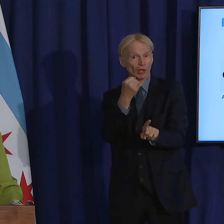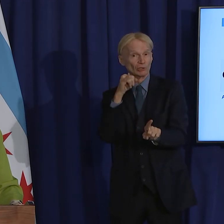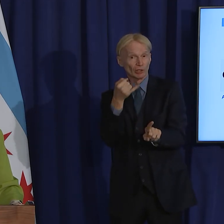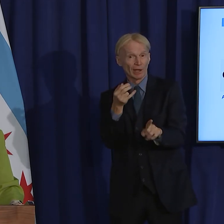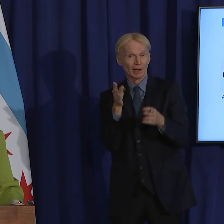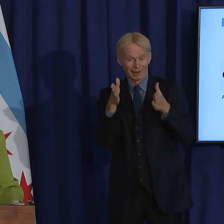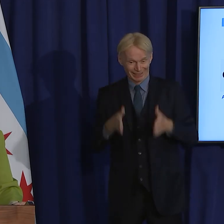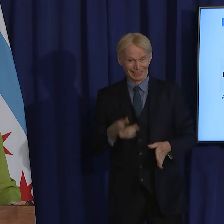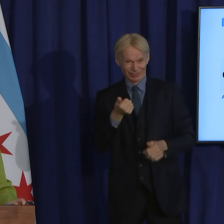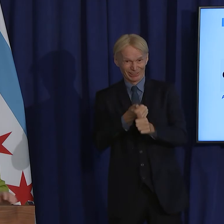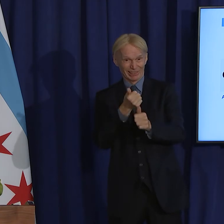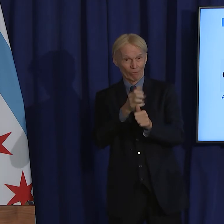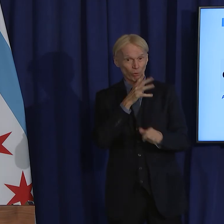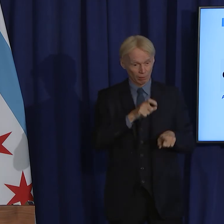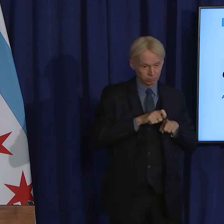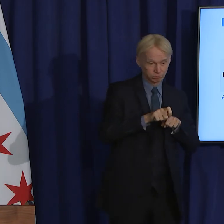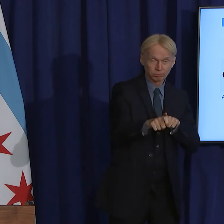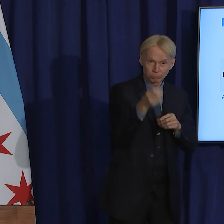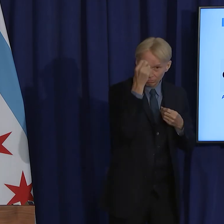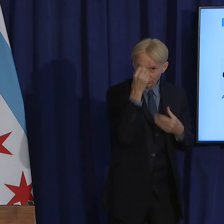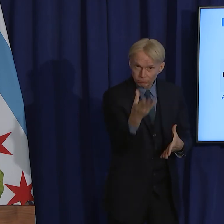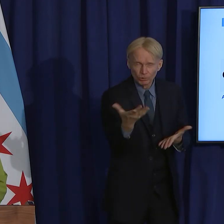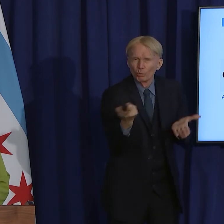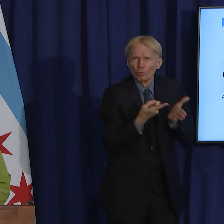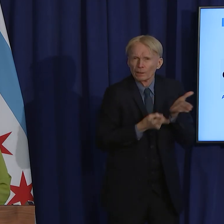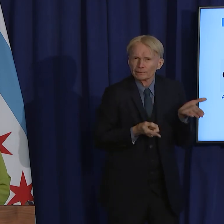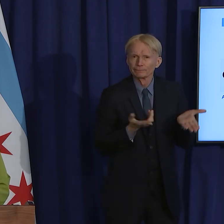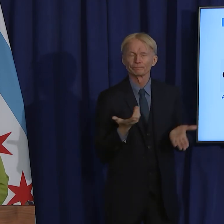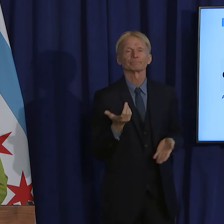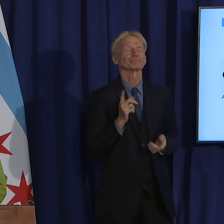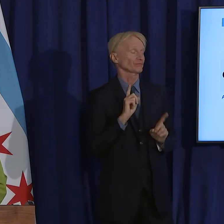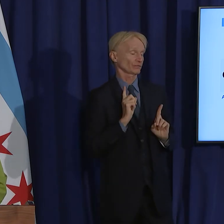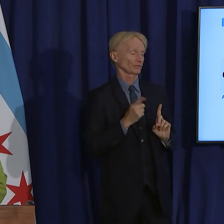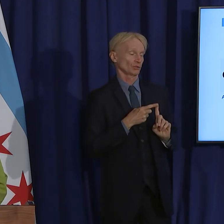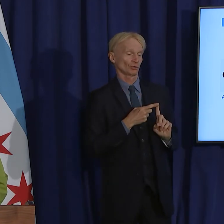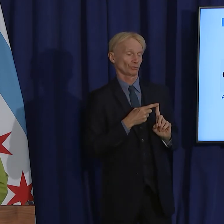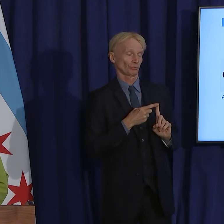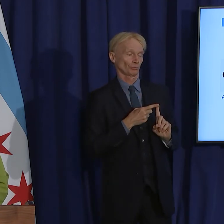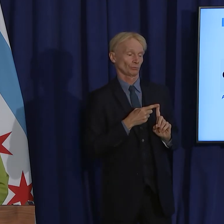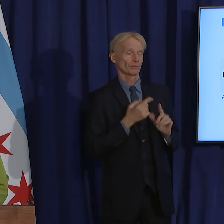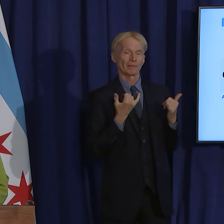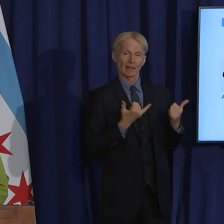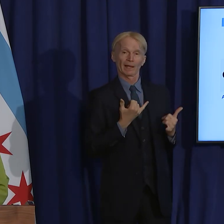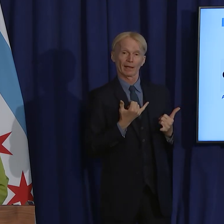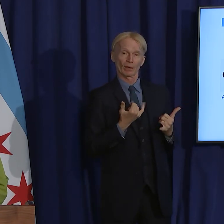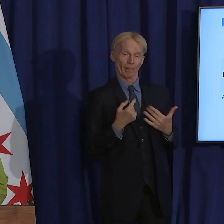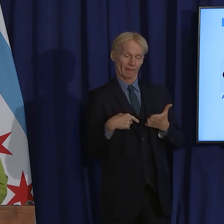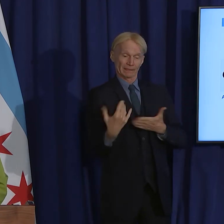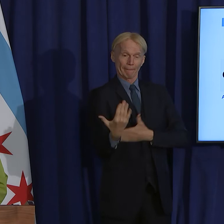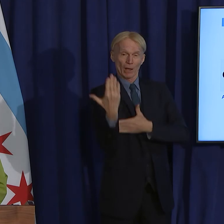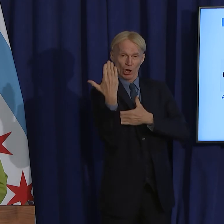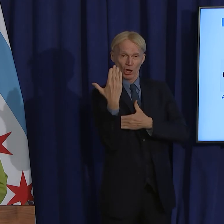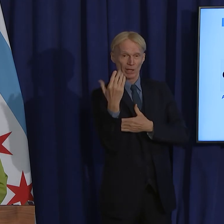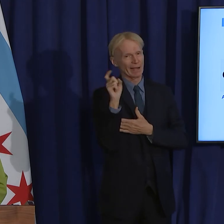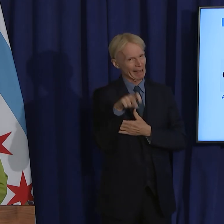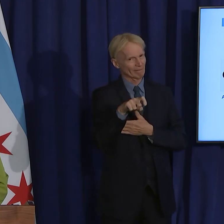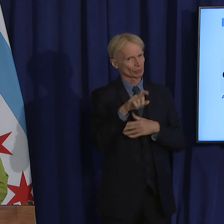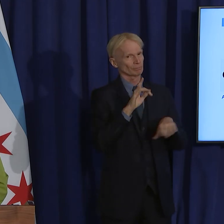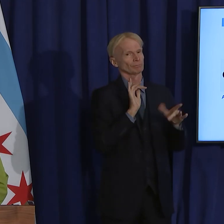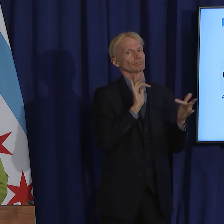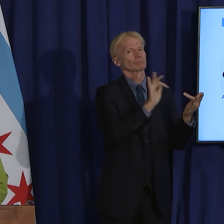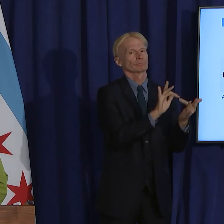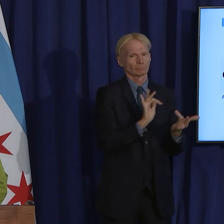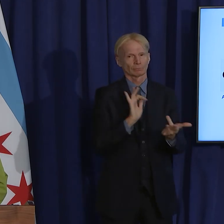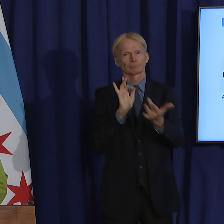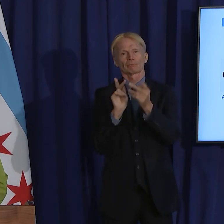them? So we, at this point, the first priority for this morning was to reach out to people